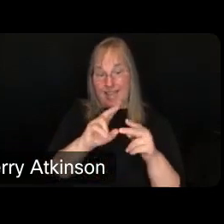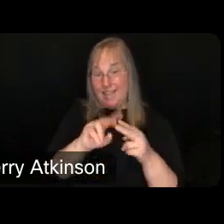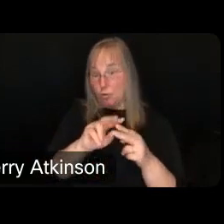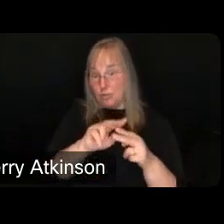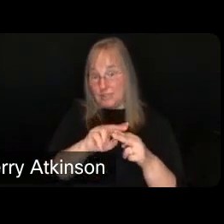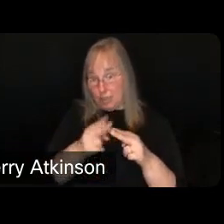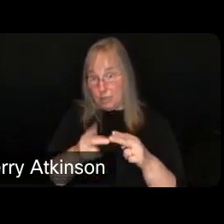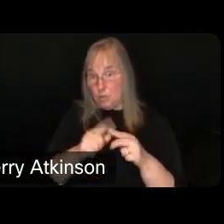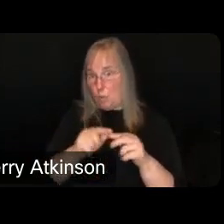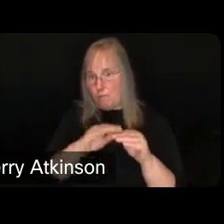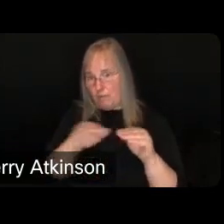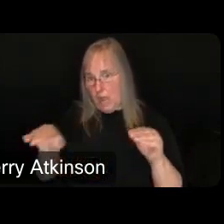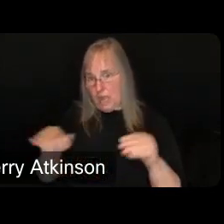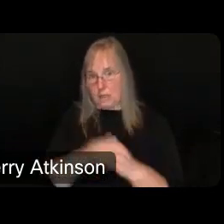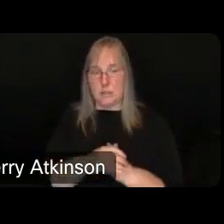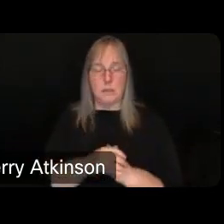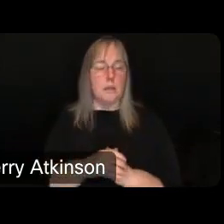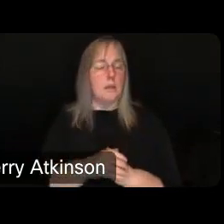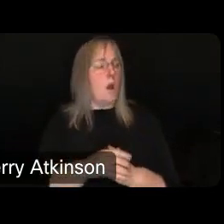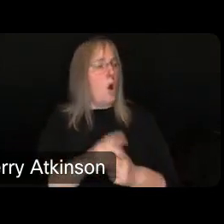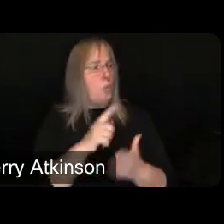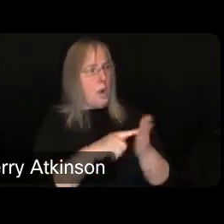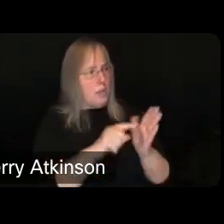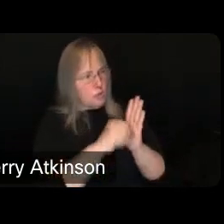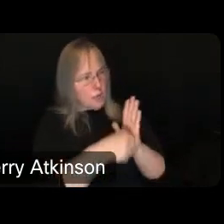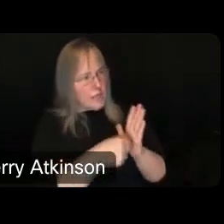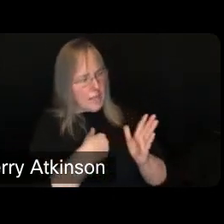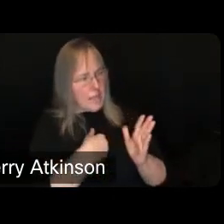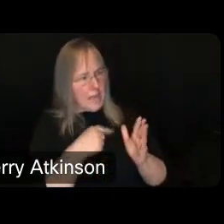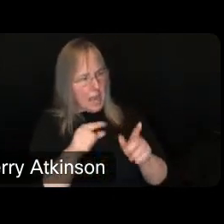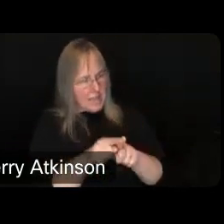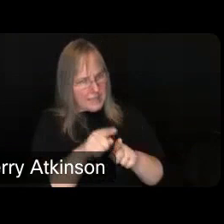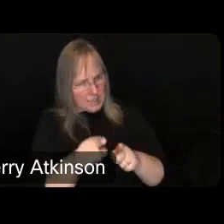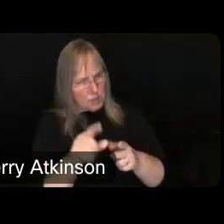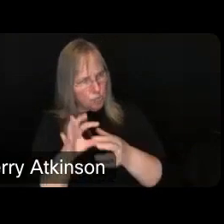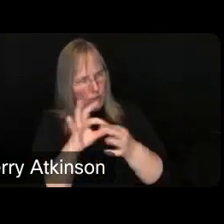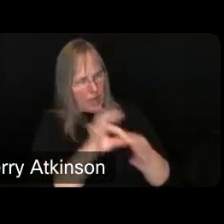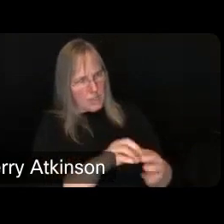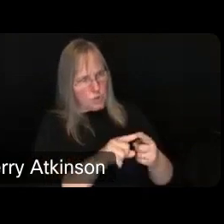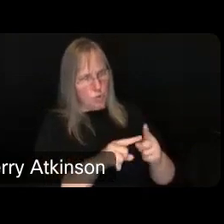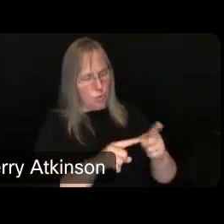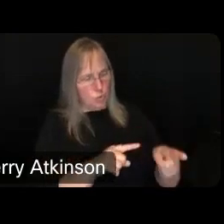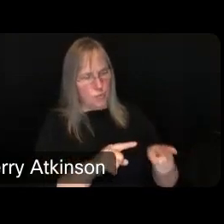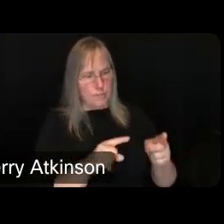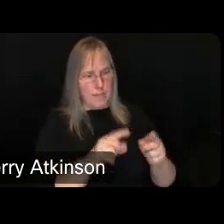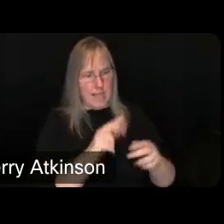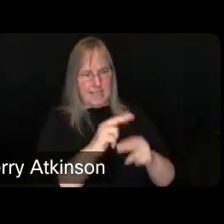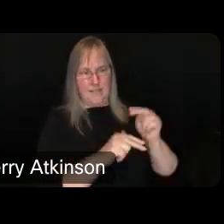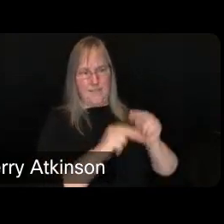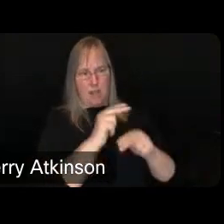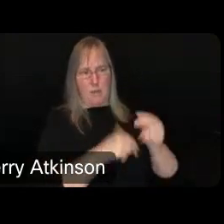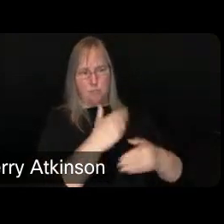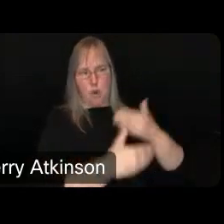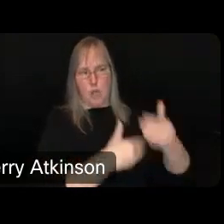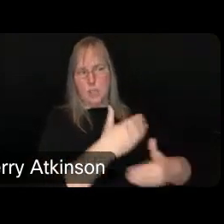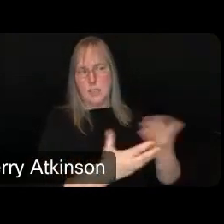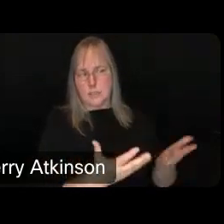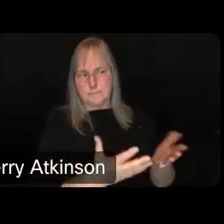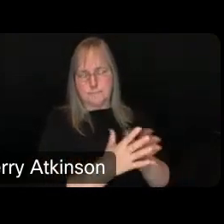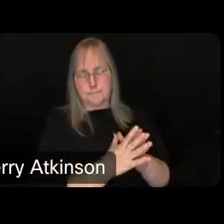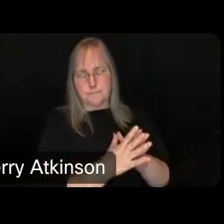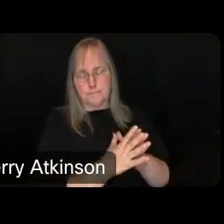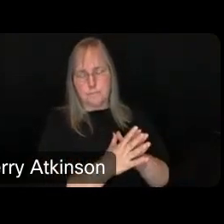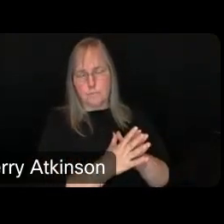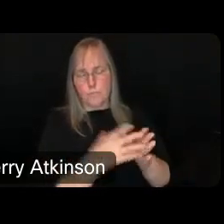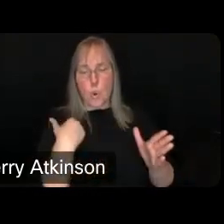strikes me though, as it relates back then to the development process, is we